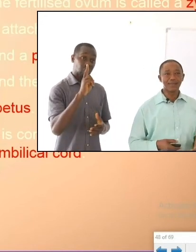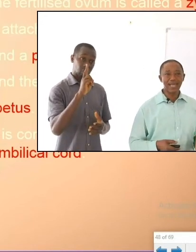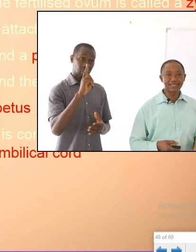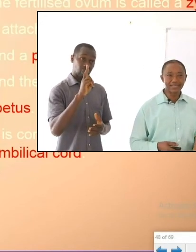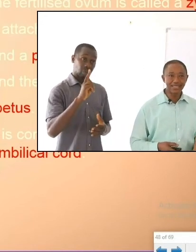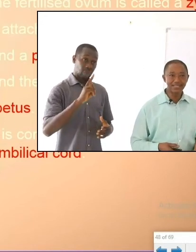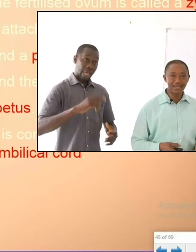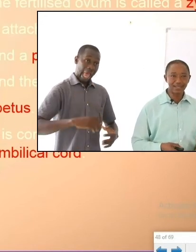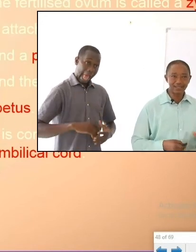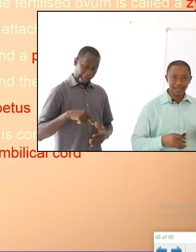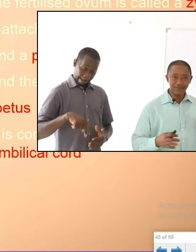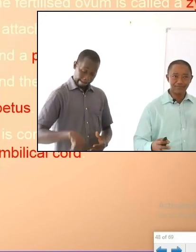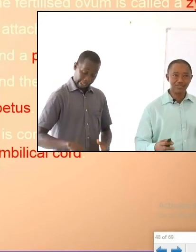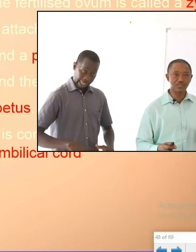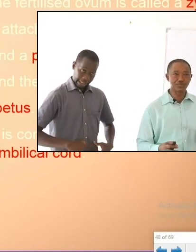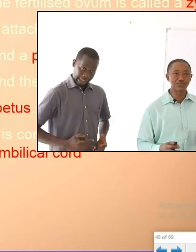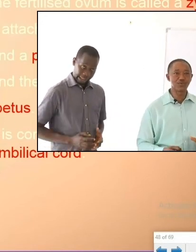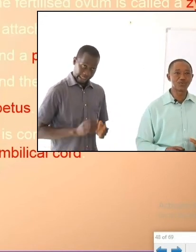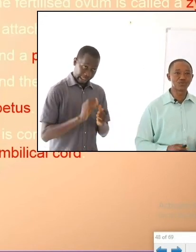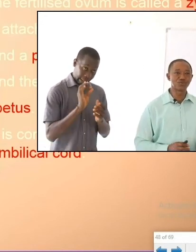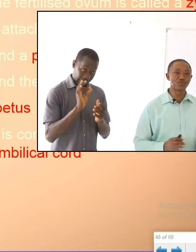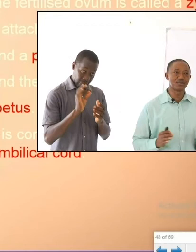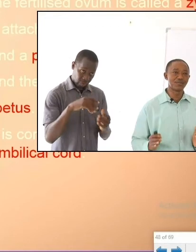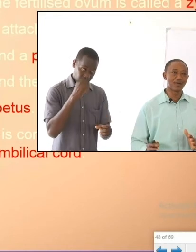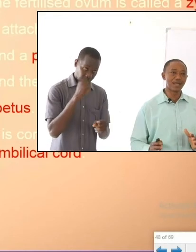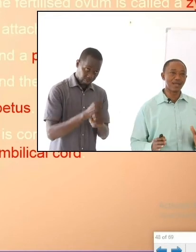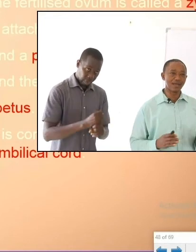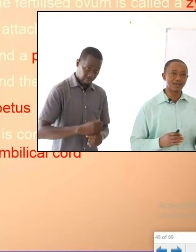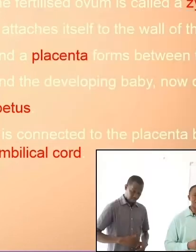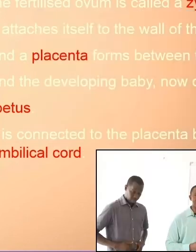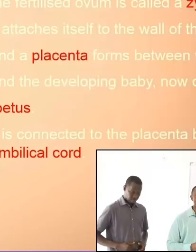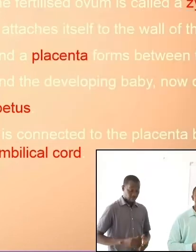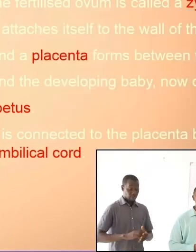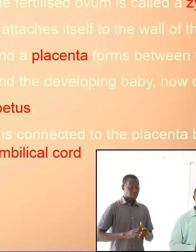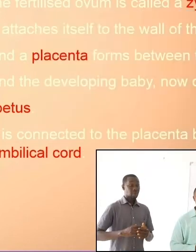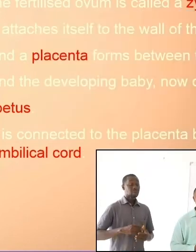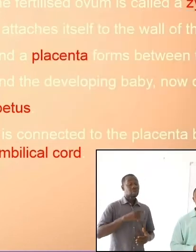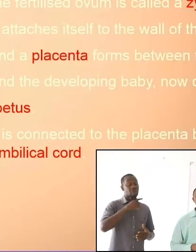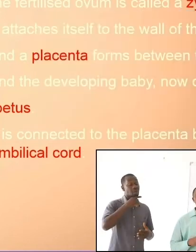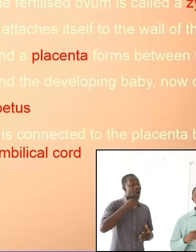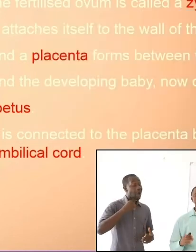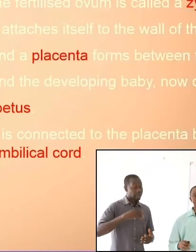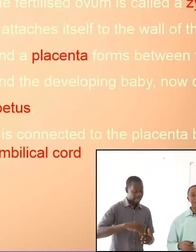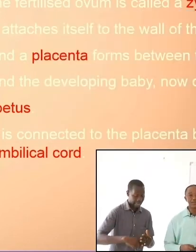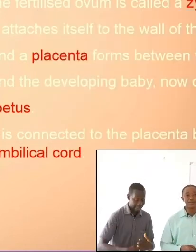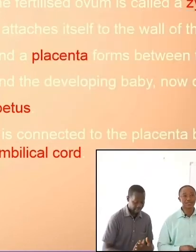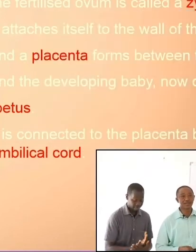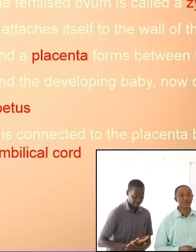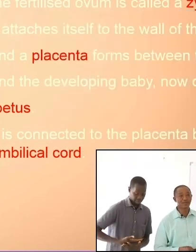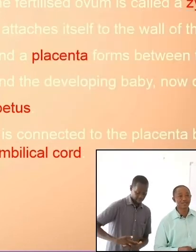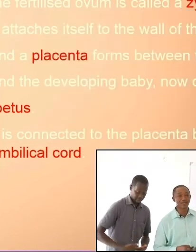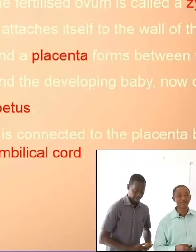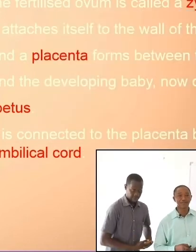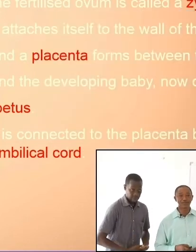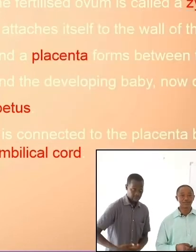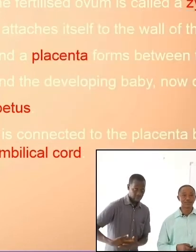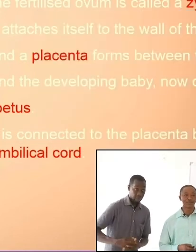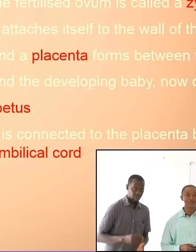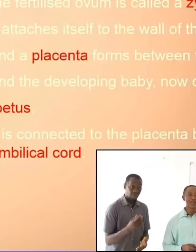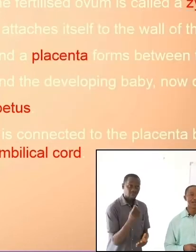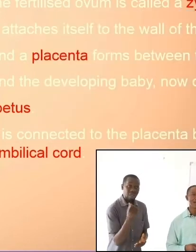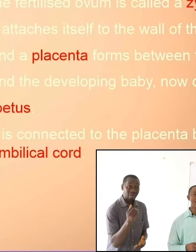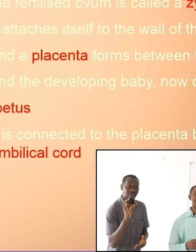a placenta, a kind of tissue, forms between the mother and the developing baby. The developing baby is now called a